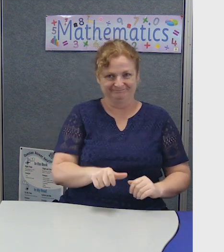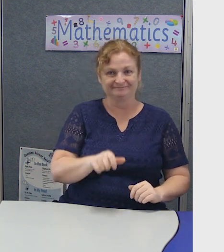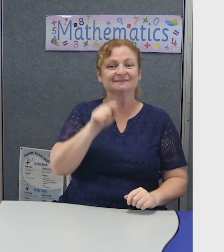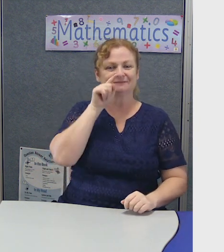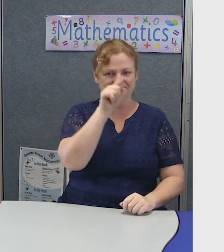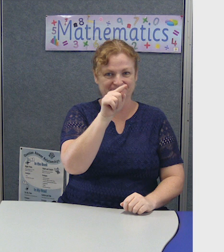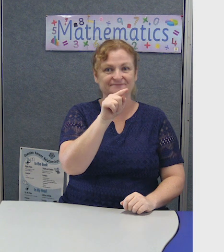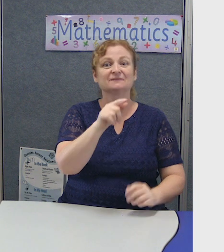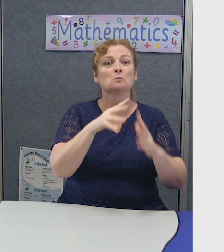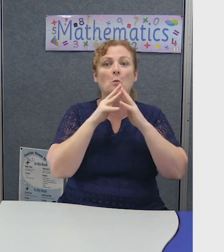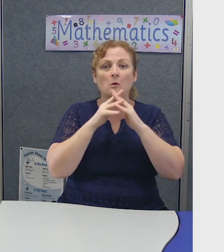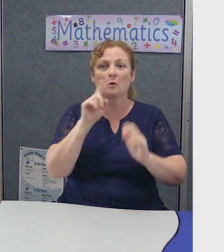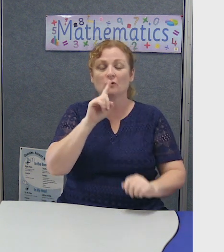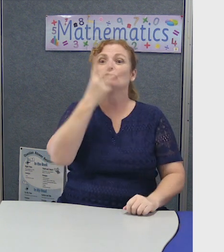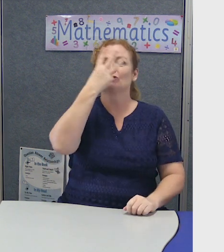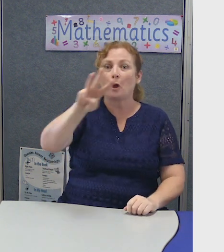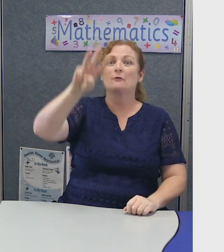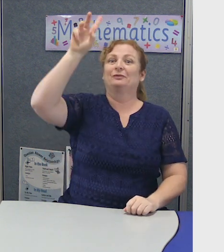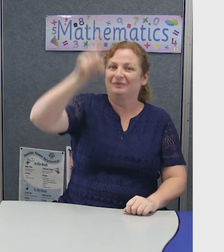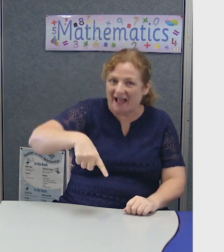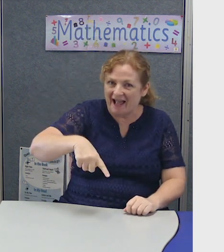value of 30,000.